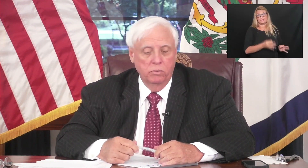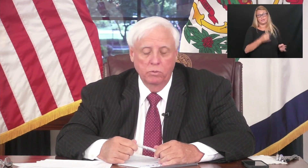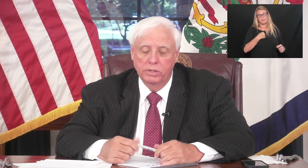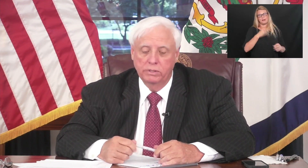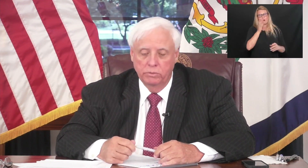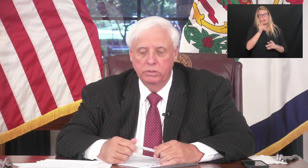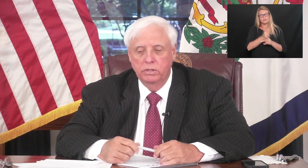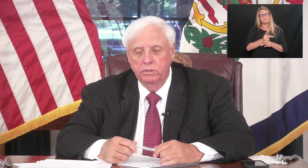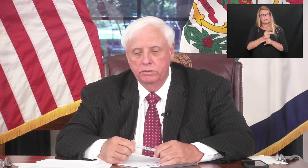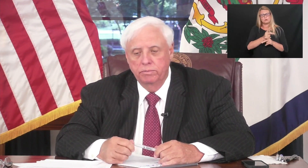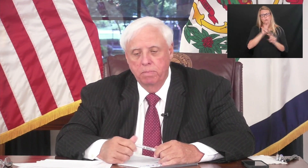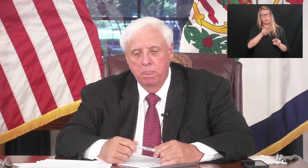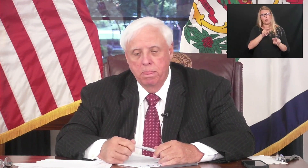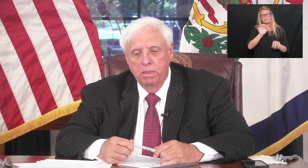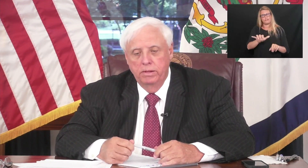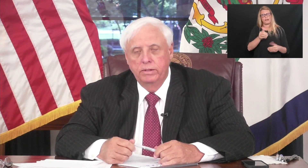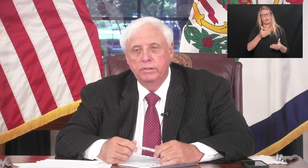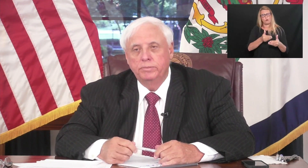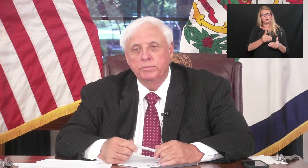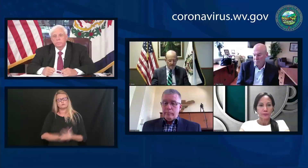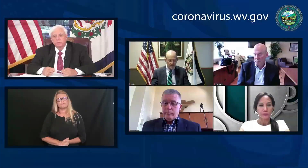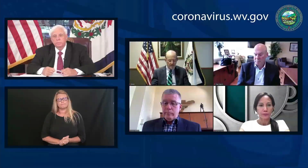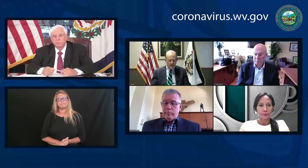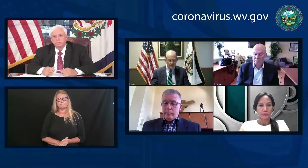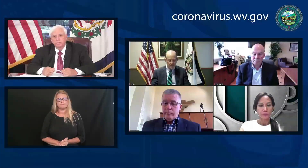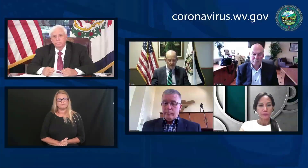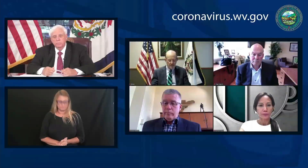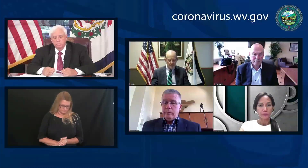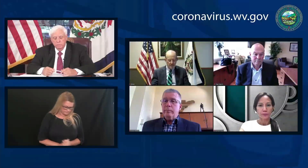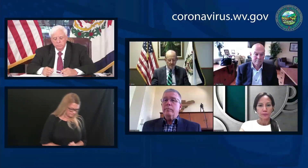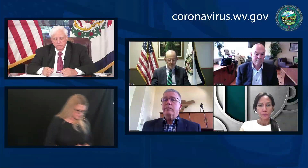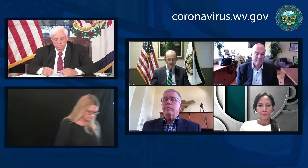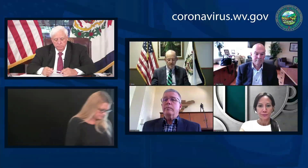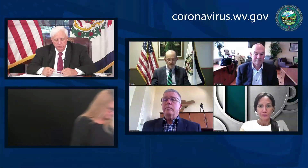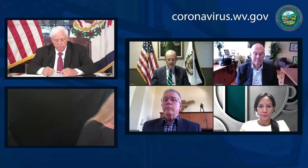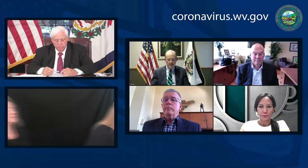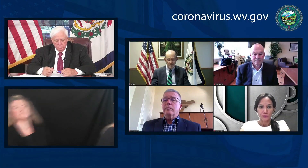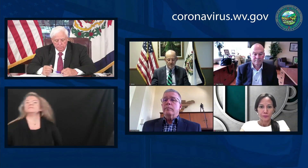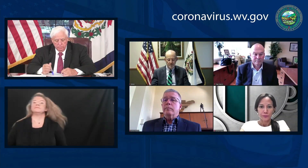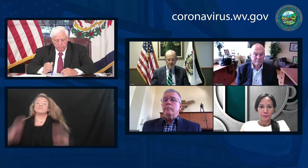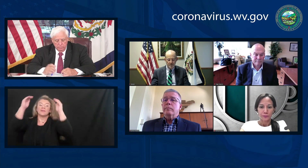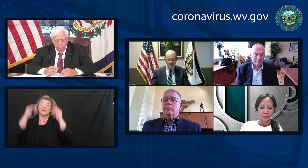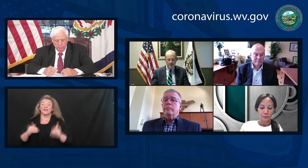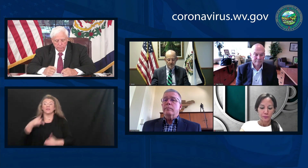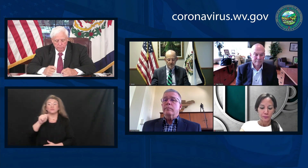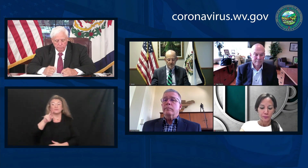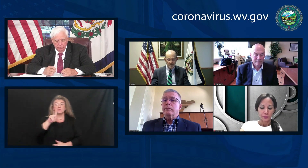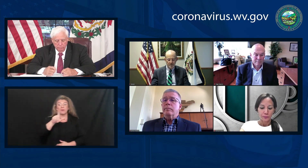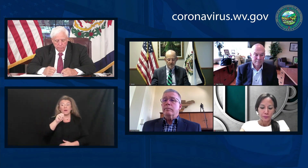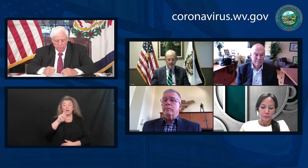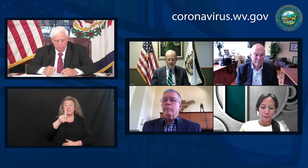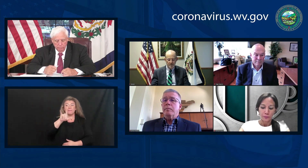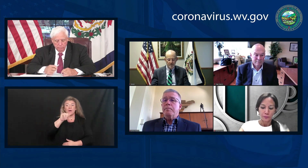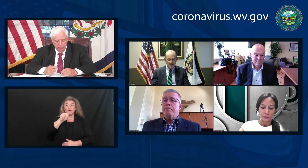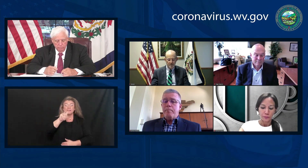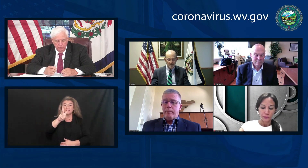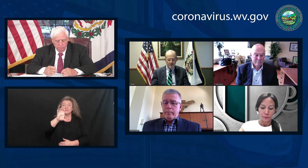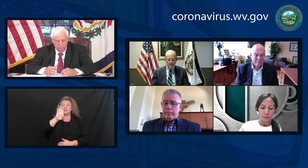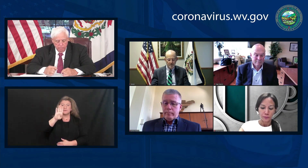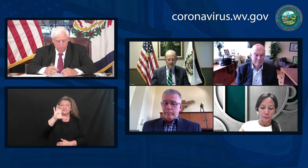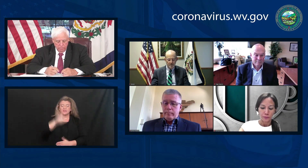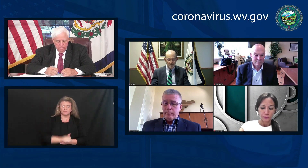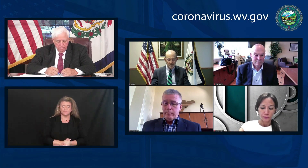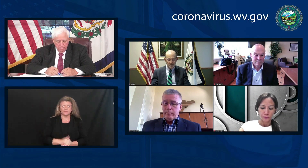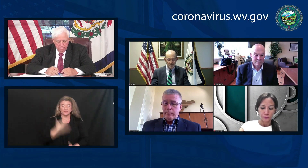Mark. We're watching it real close. All right, thank you, Mark. Next to Paul Mullen with WCBC. Good morning, Governor. Good